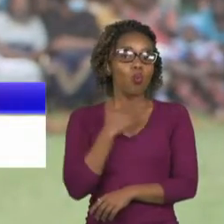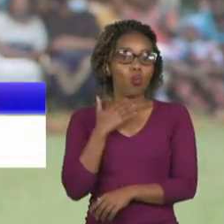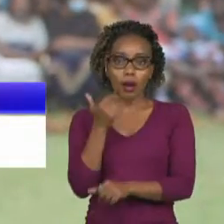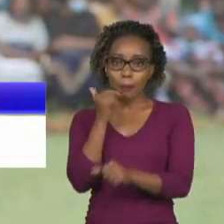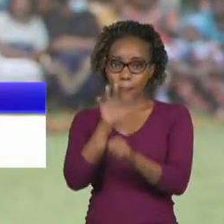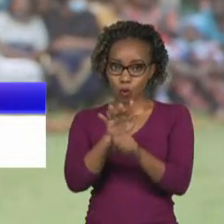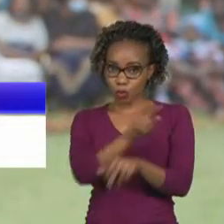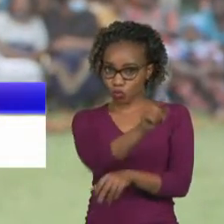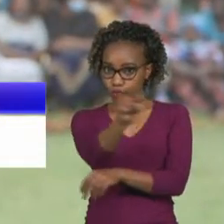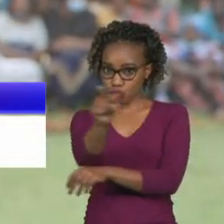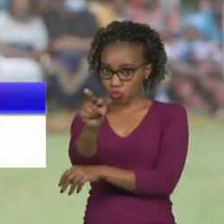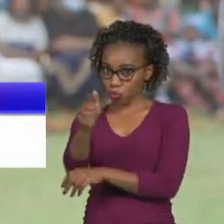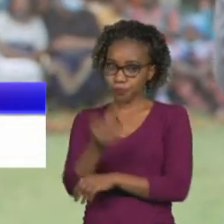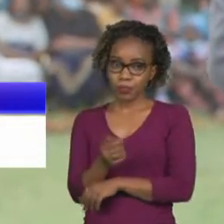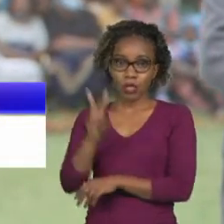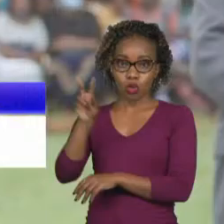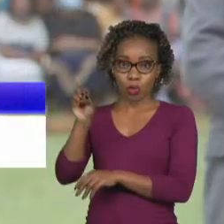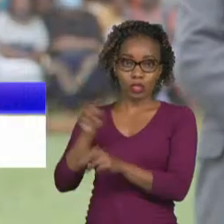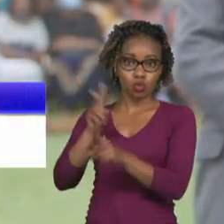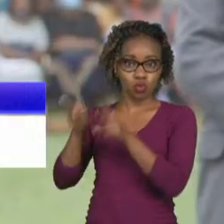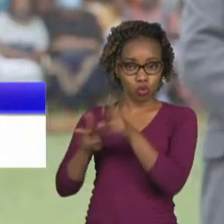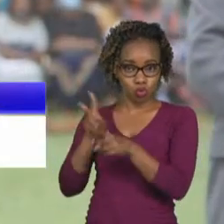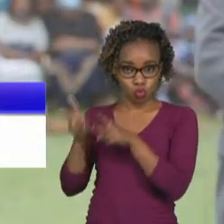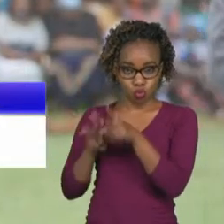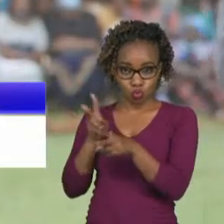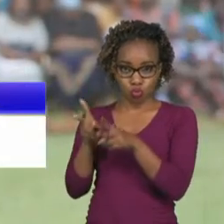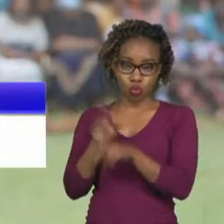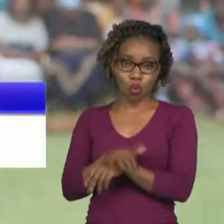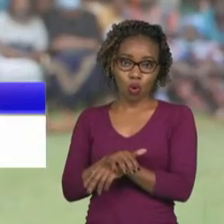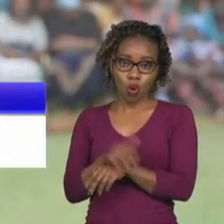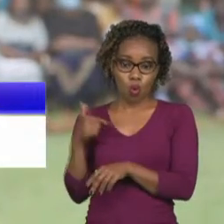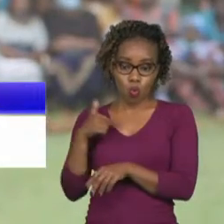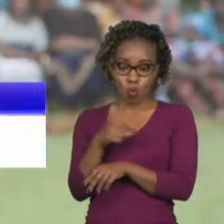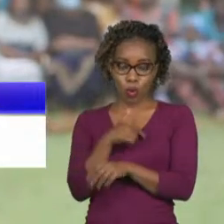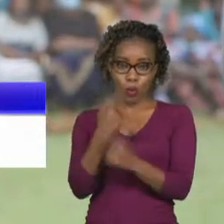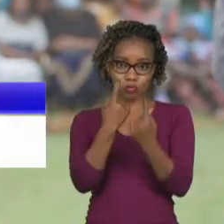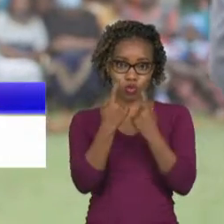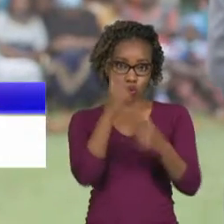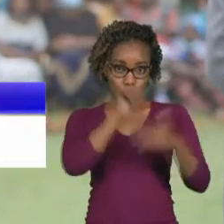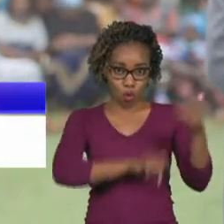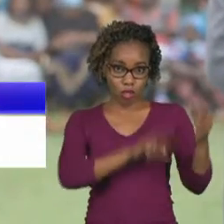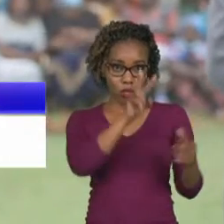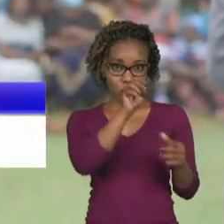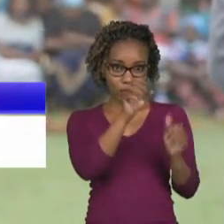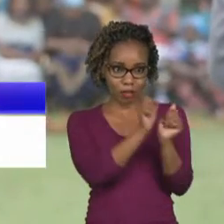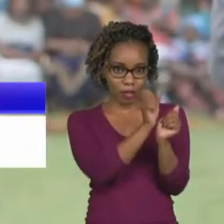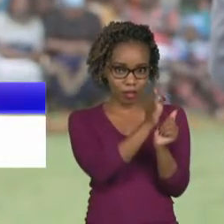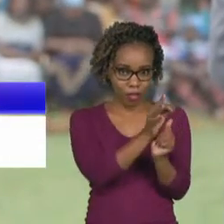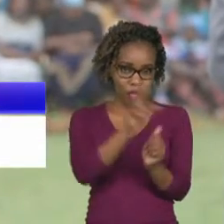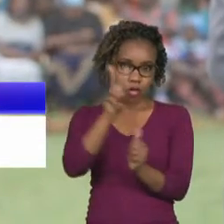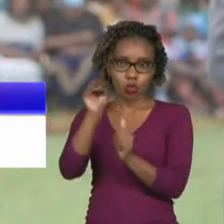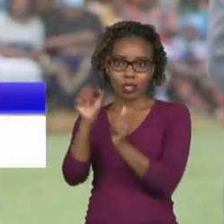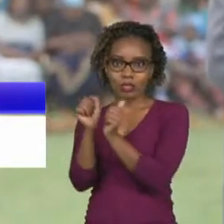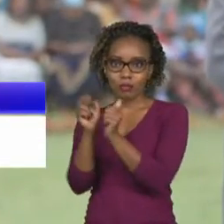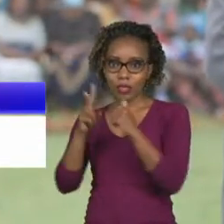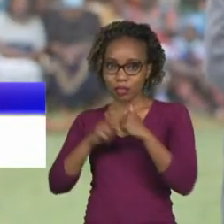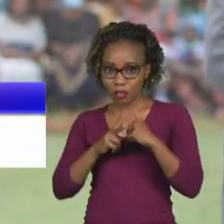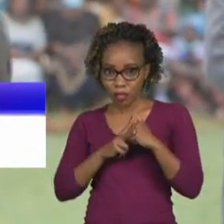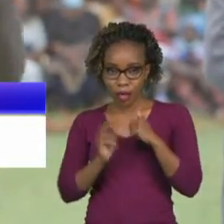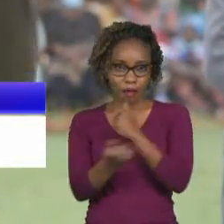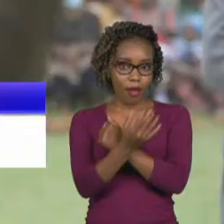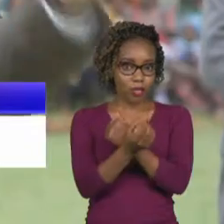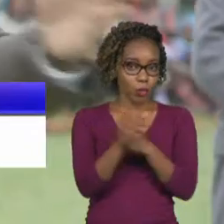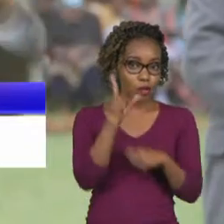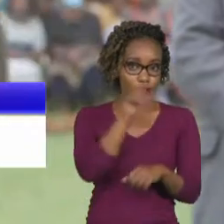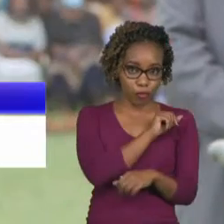kuwa 2022 sisi tuliambiwa 2013, 2017 tukaambiwa